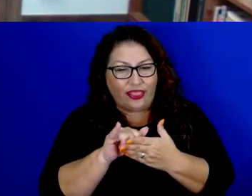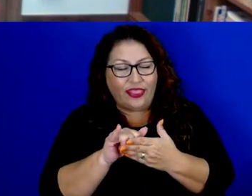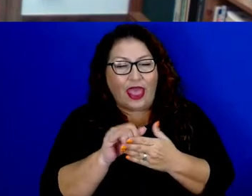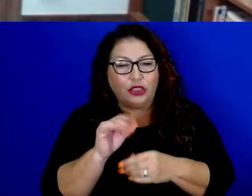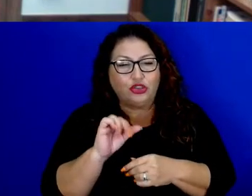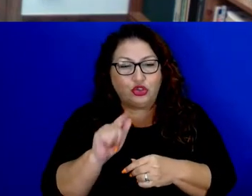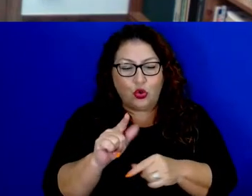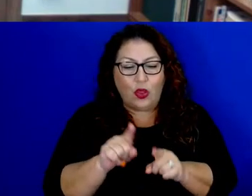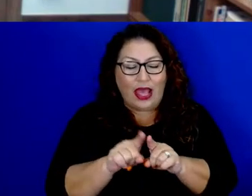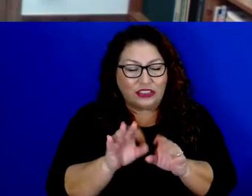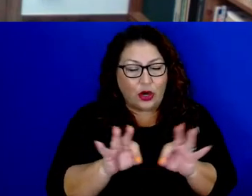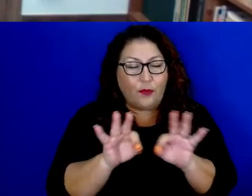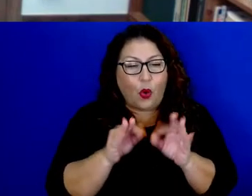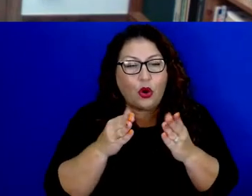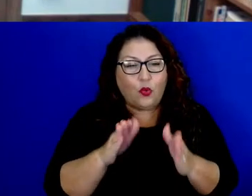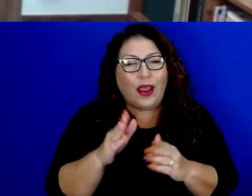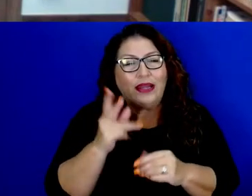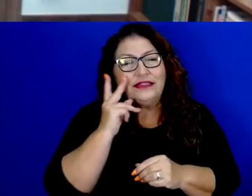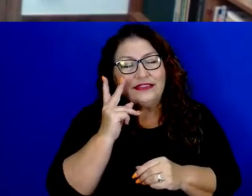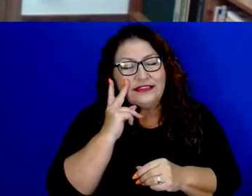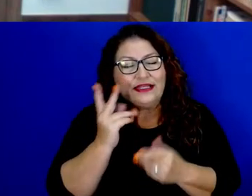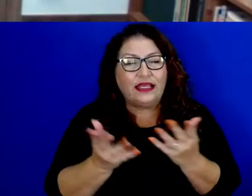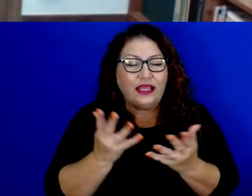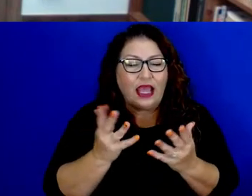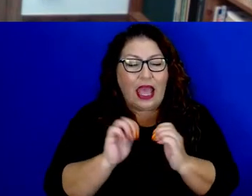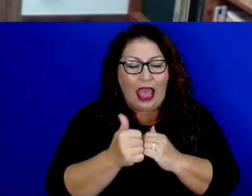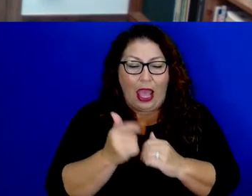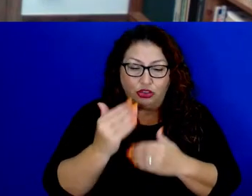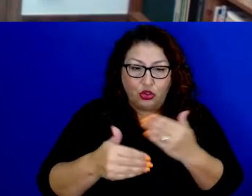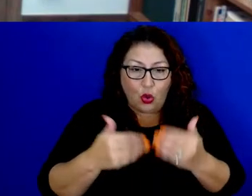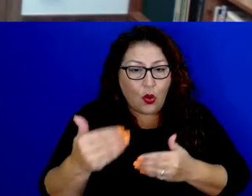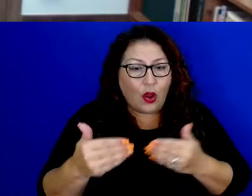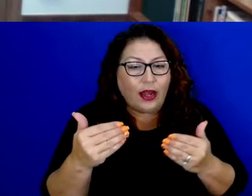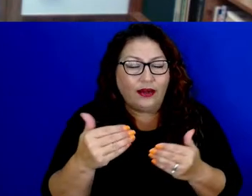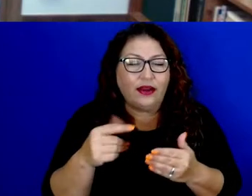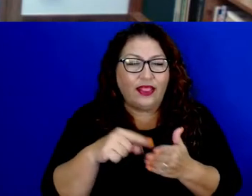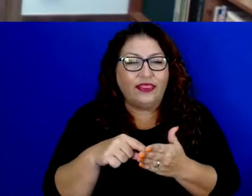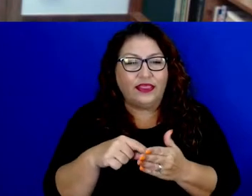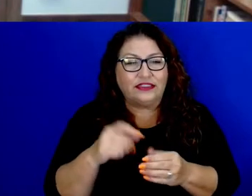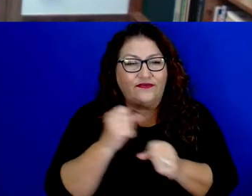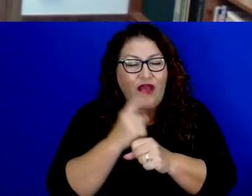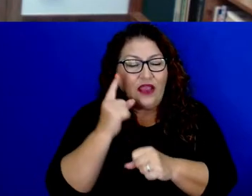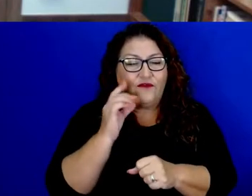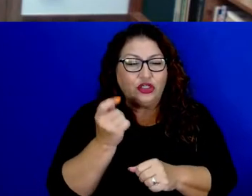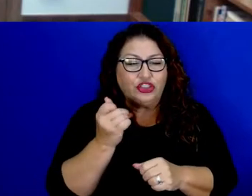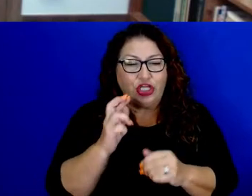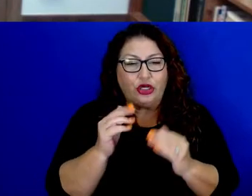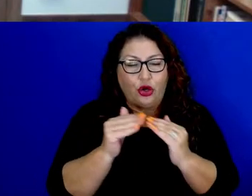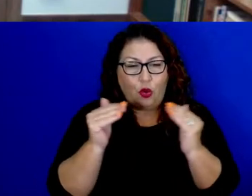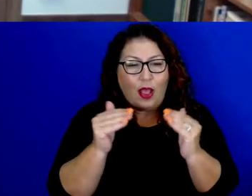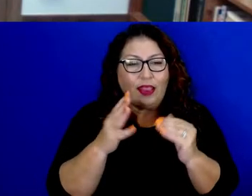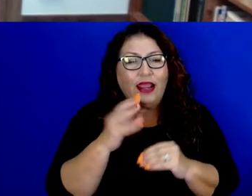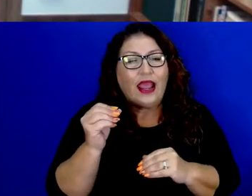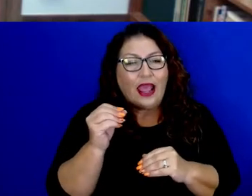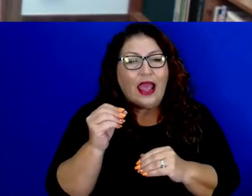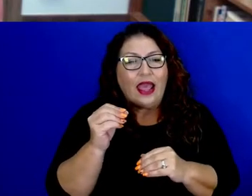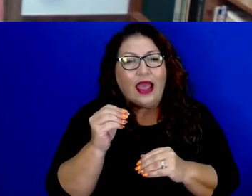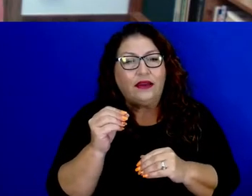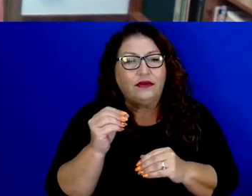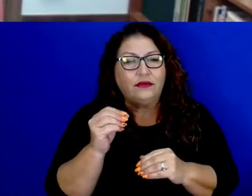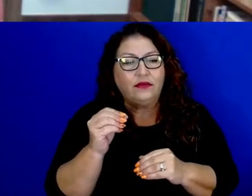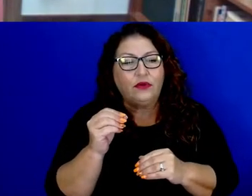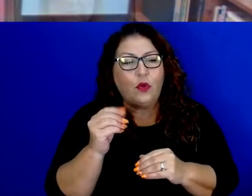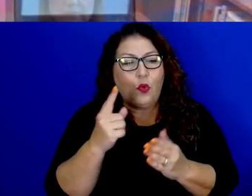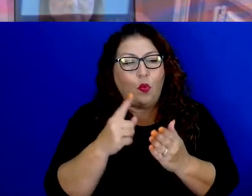see how it's going, this fight for gender equality and the fields we need to improve.